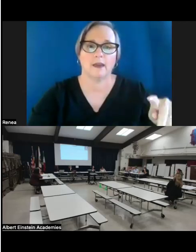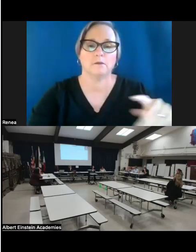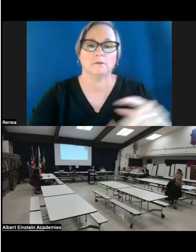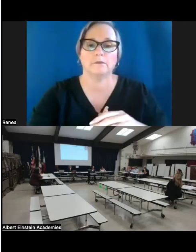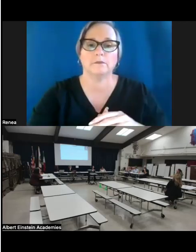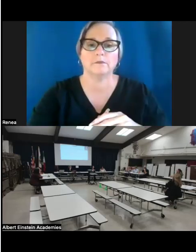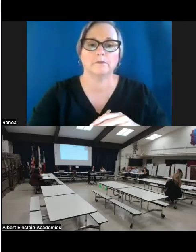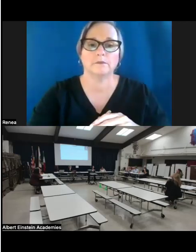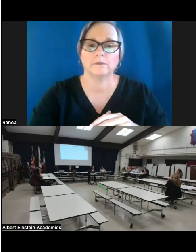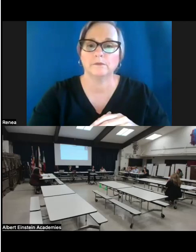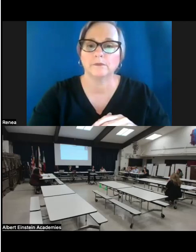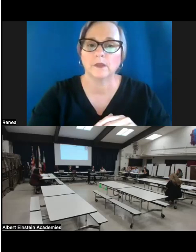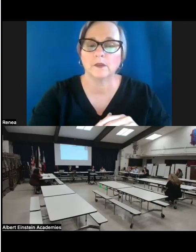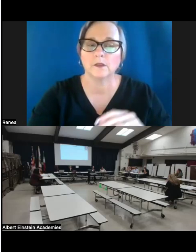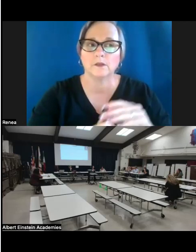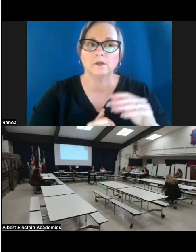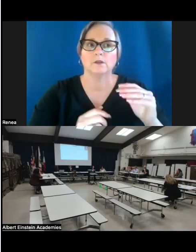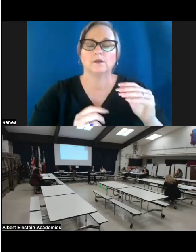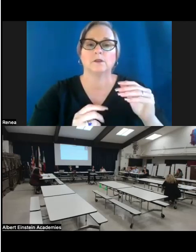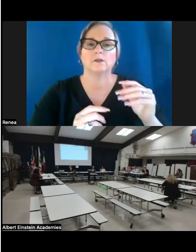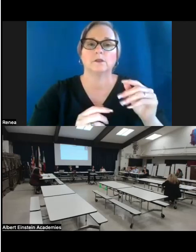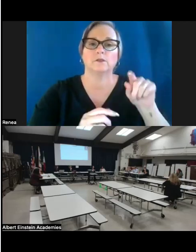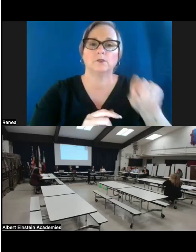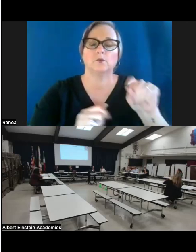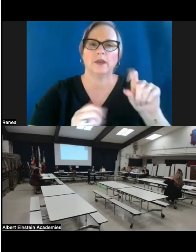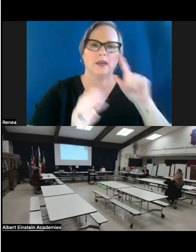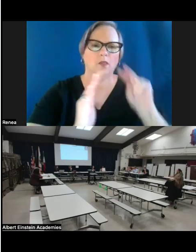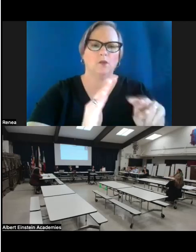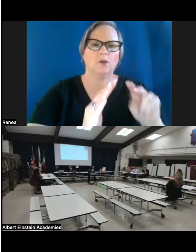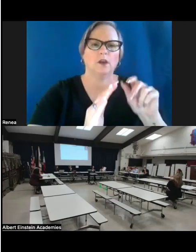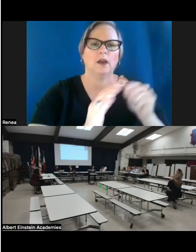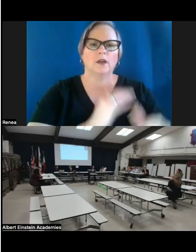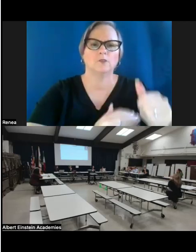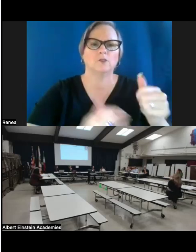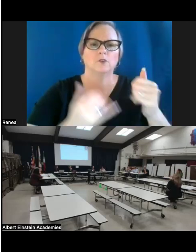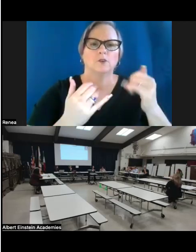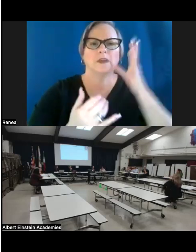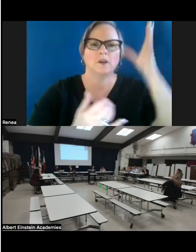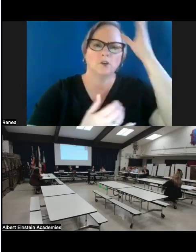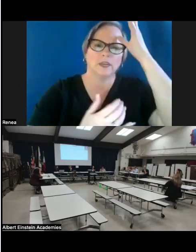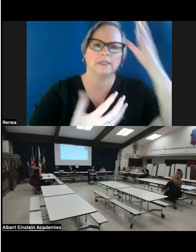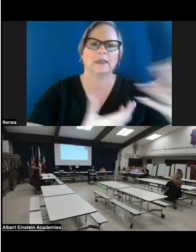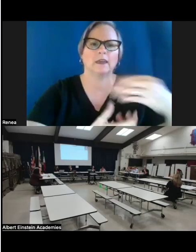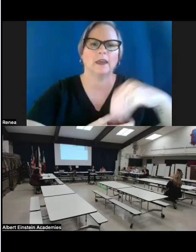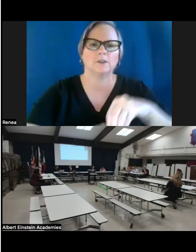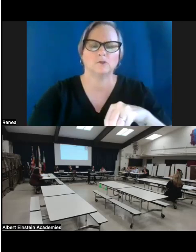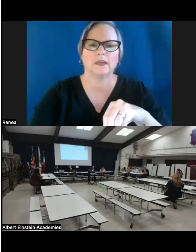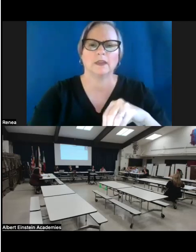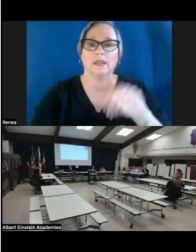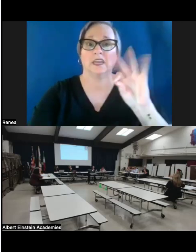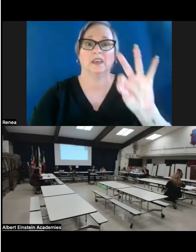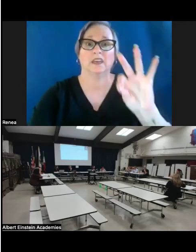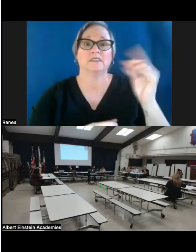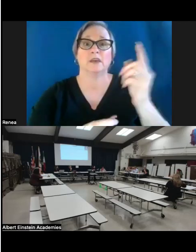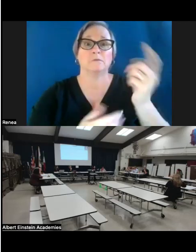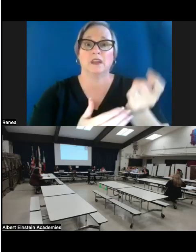pure engagement. Looks like it. So, anybody have anything that was left off, or do you think really should be in the